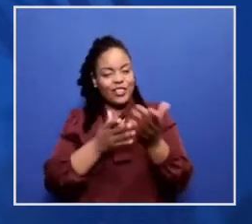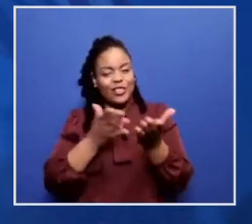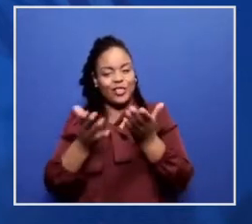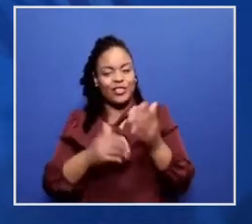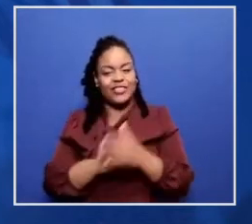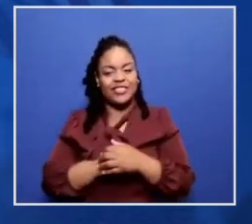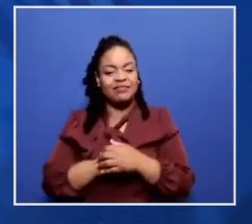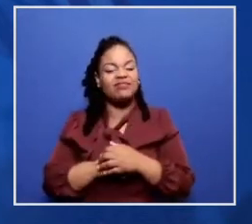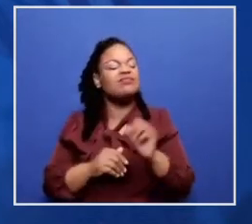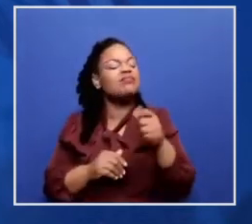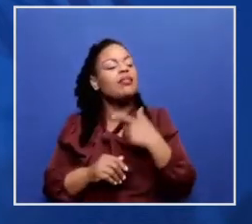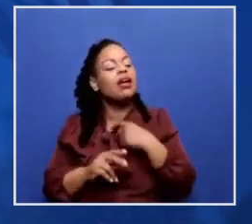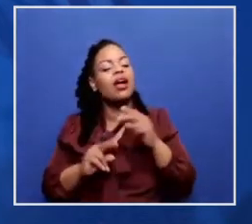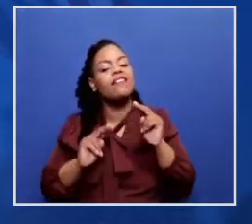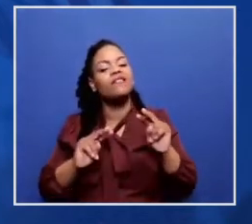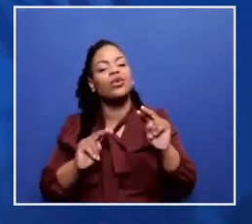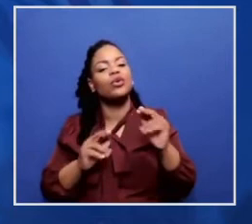Biden-Harris administration.